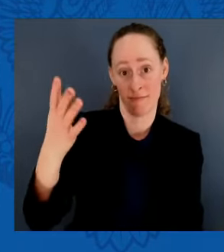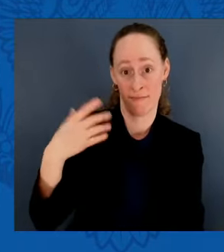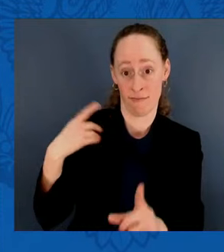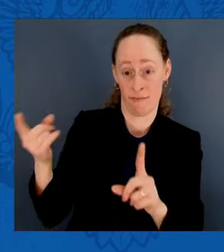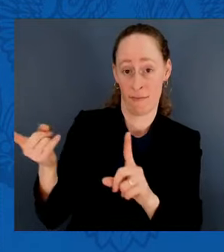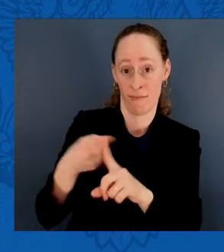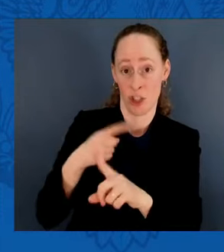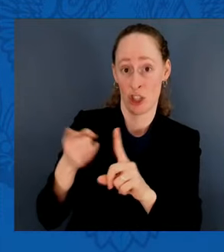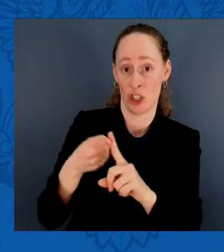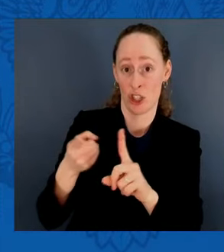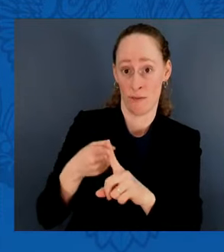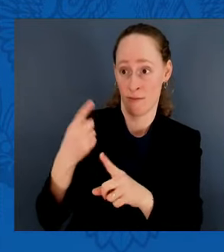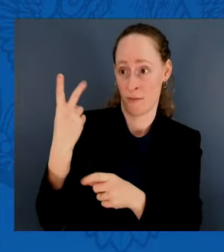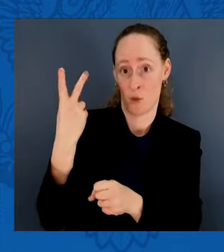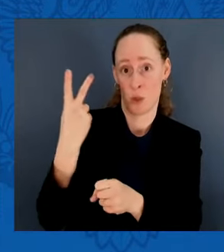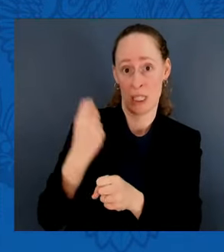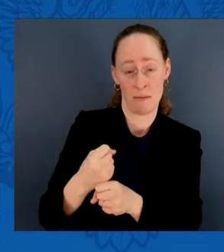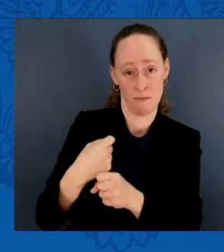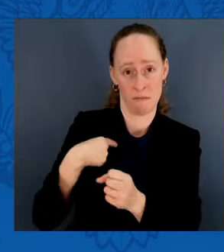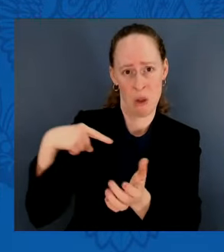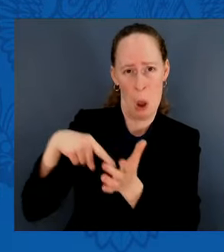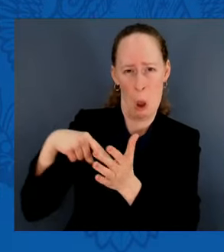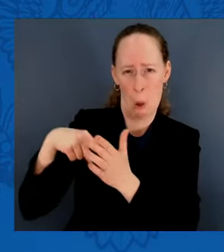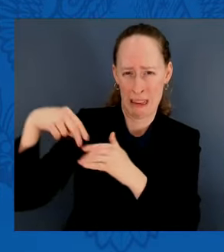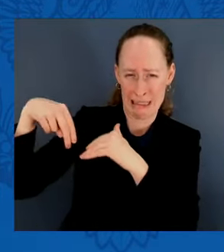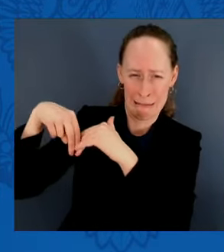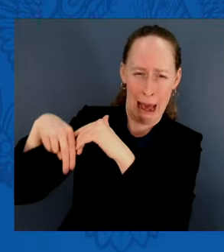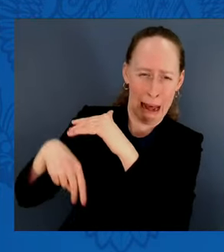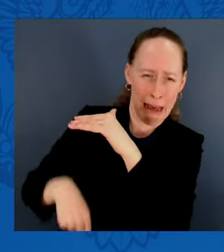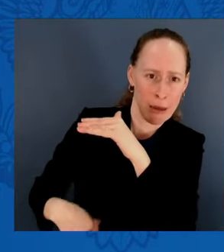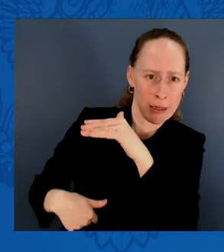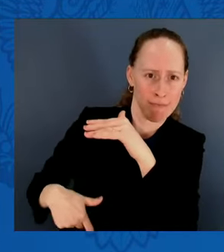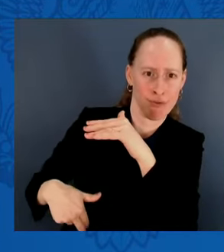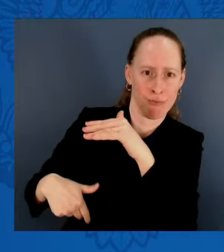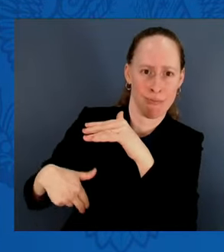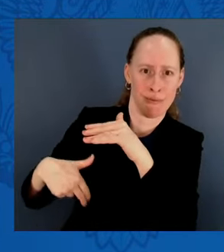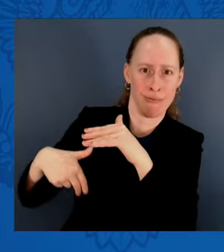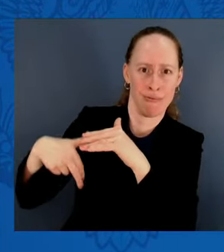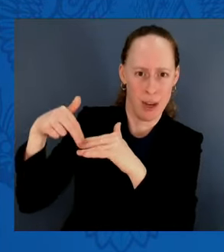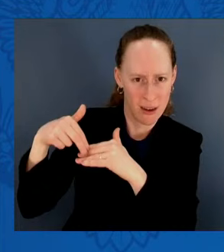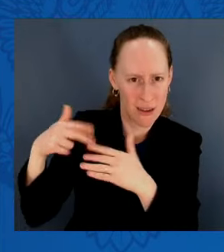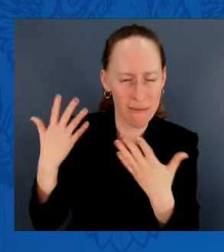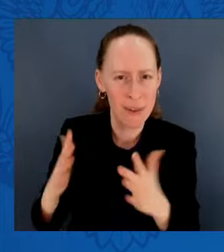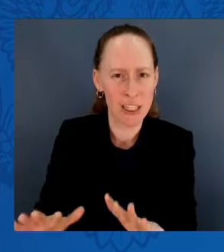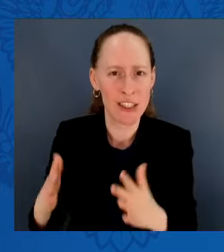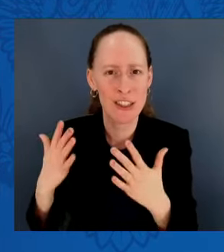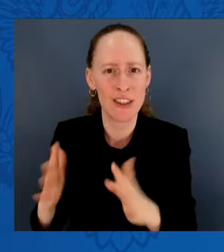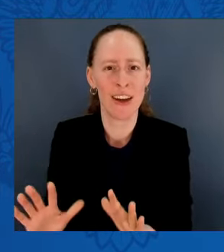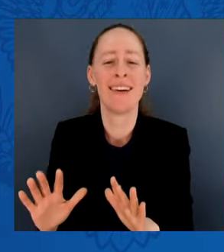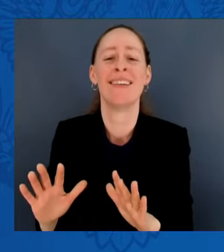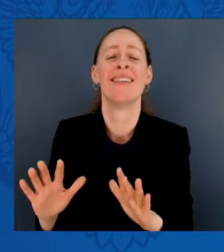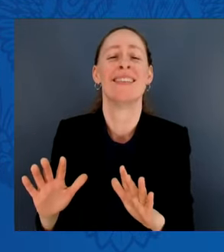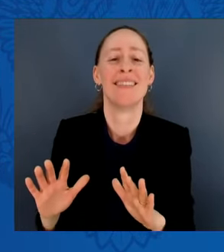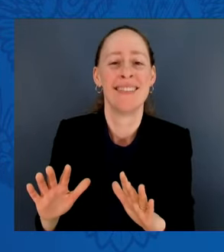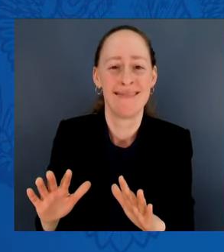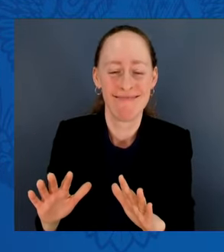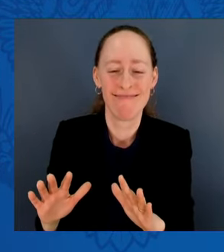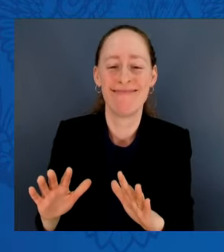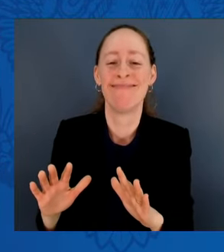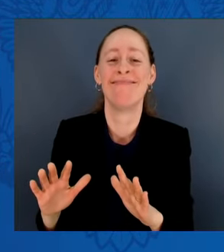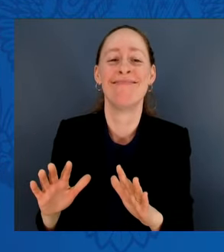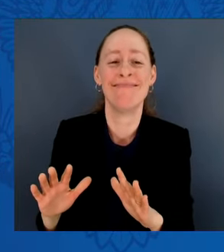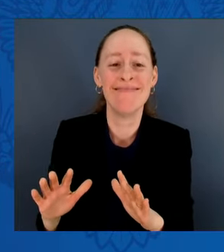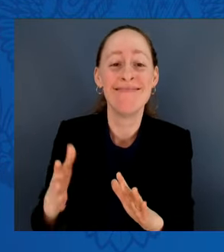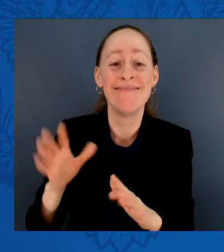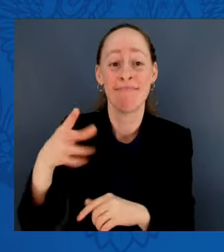Americans. I've been delivering real results in fiscally responsible ways. We've already cut the federal deficit. We've already cut the federal deficit